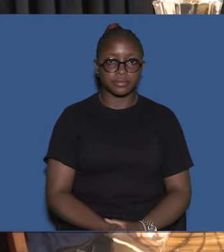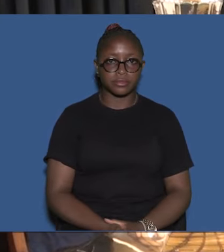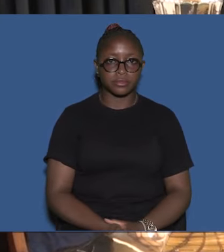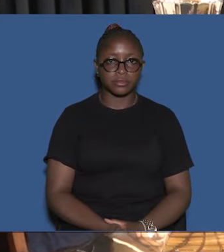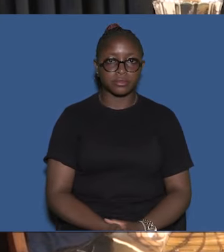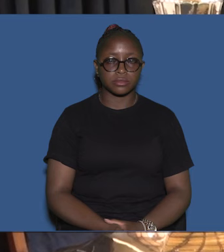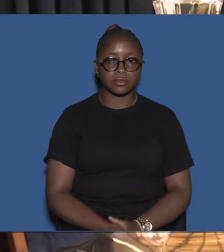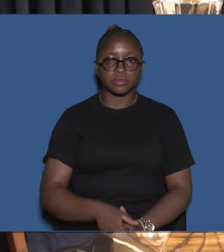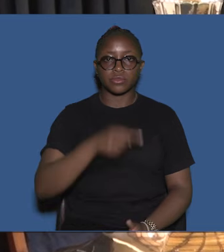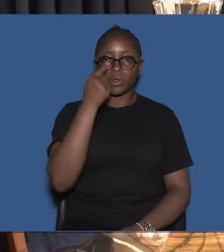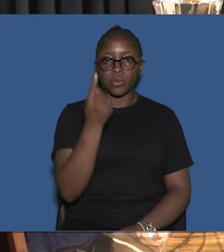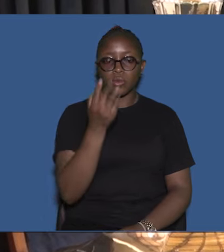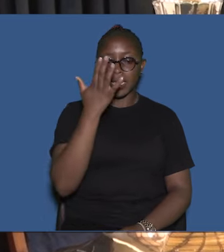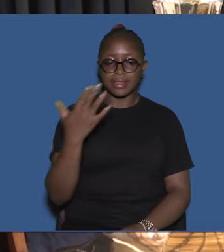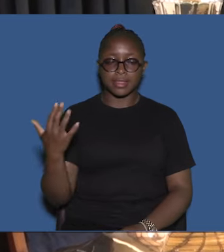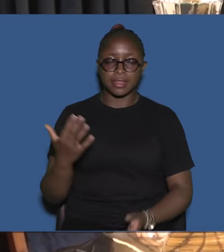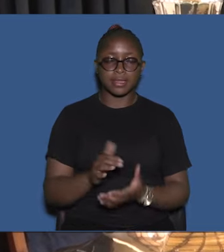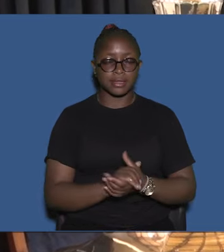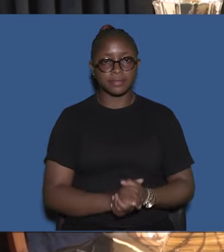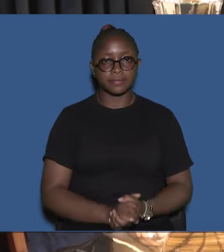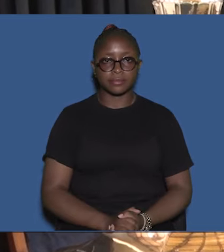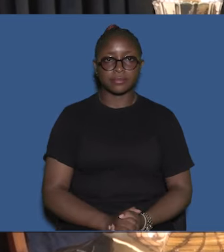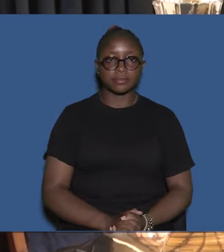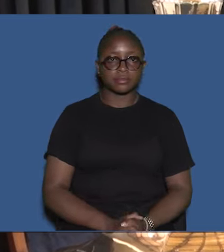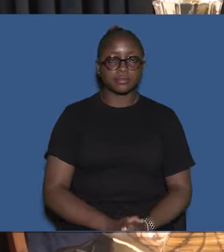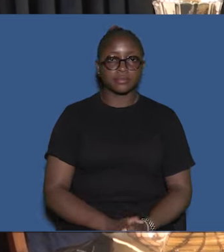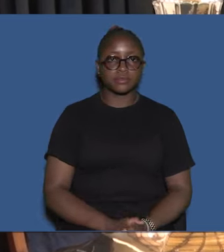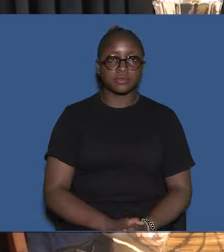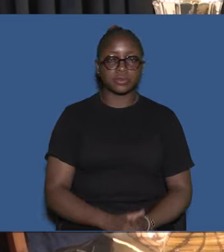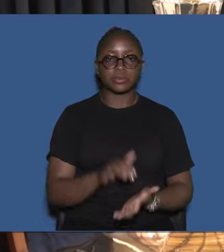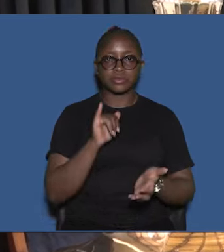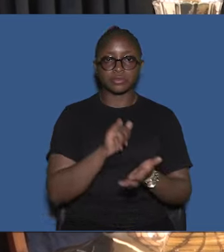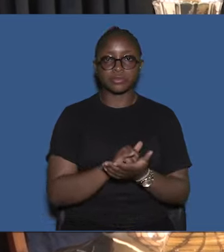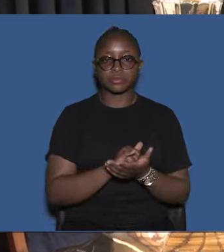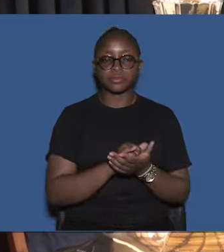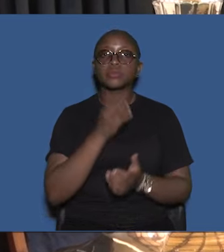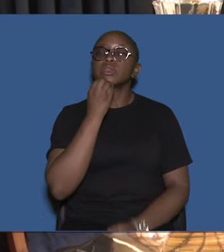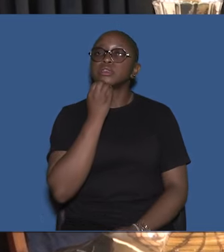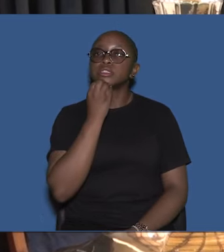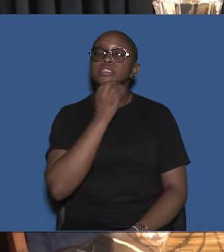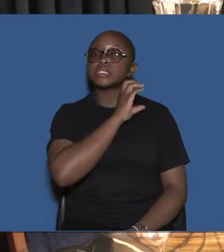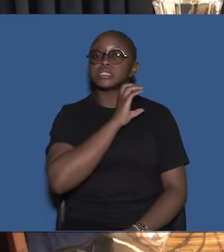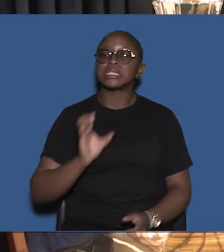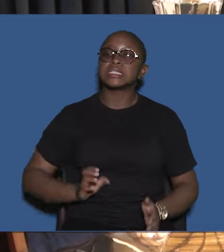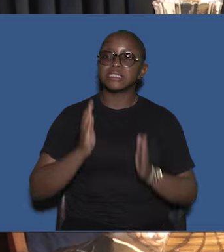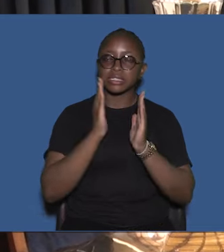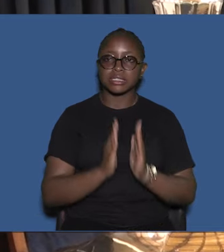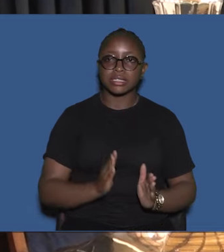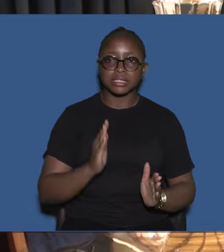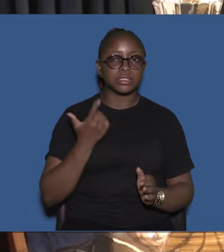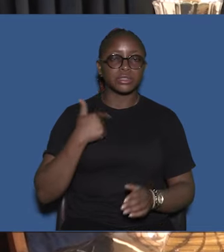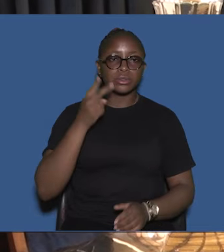one of the things that the Jewish Christians, we saw that when we were walking